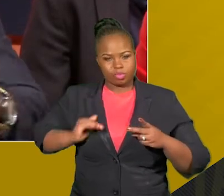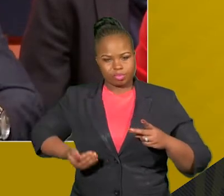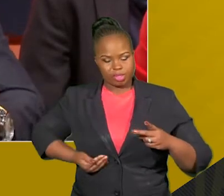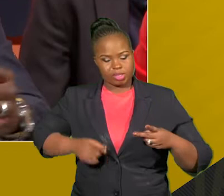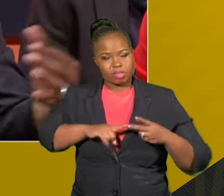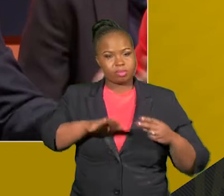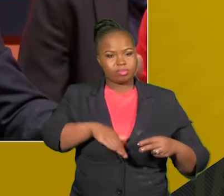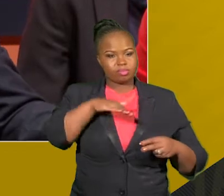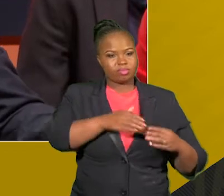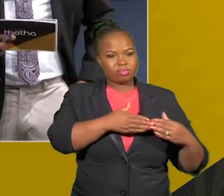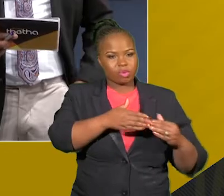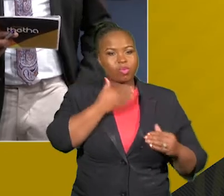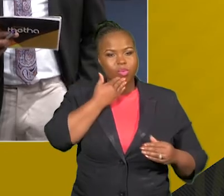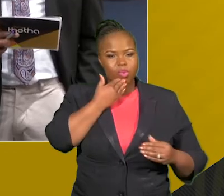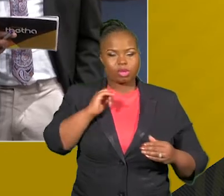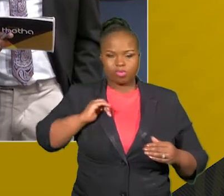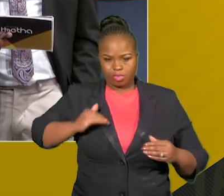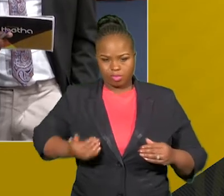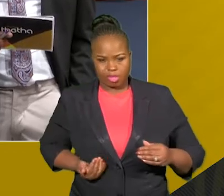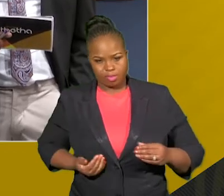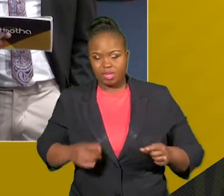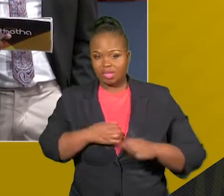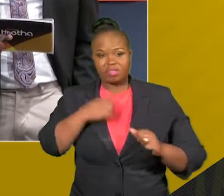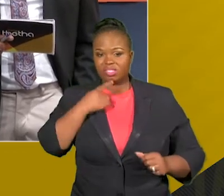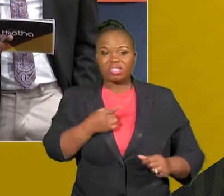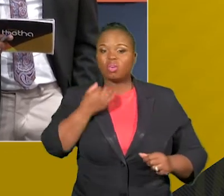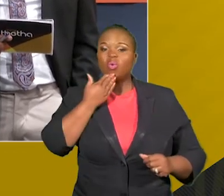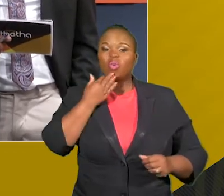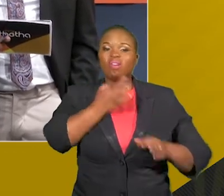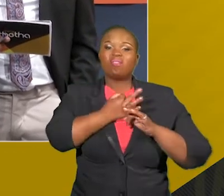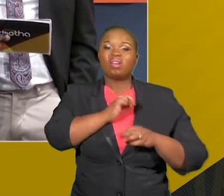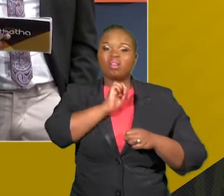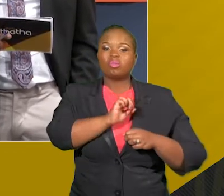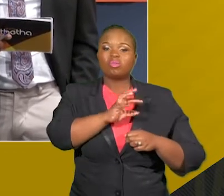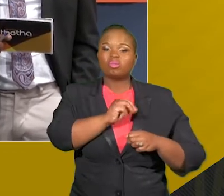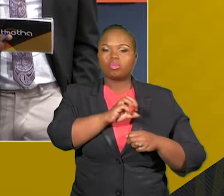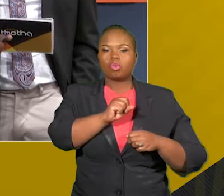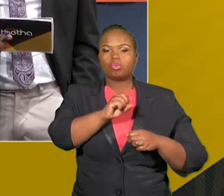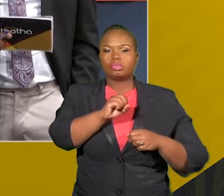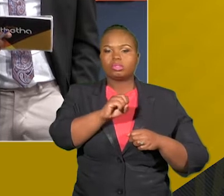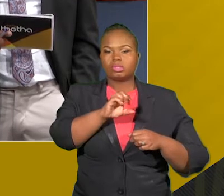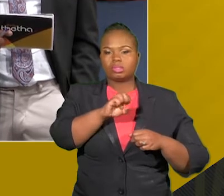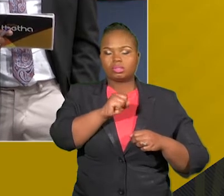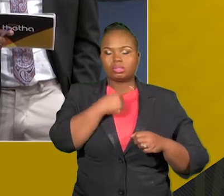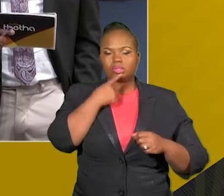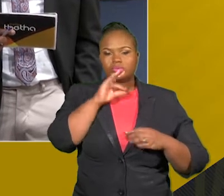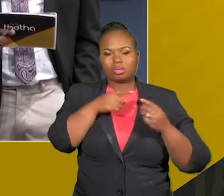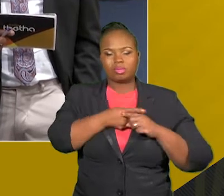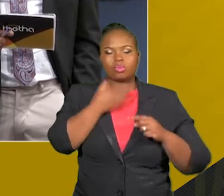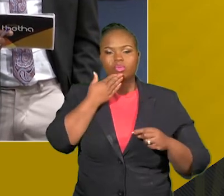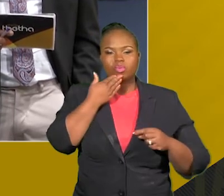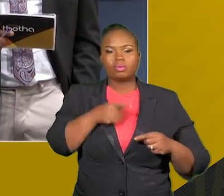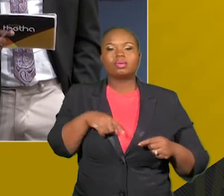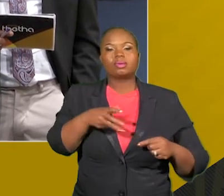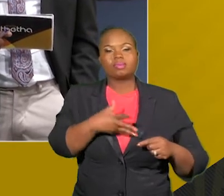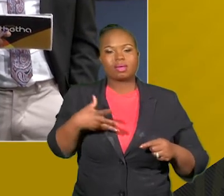It was a woman. It was never mentioned eBhayibhelini ukuthi ubaba kaMose kwakubani wayenzani. But kwakumenishina umama kaMose, kumenishona